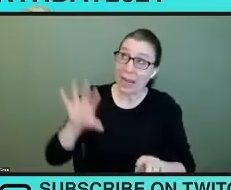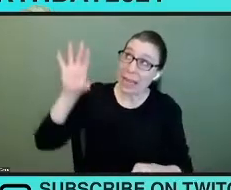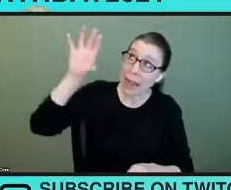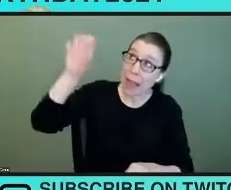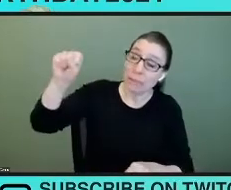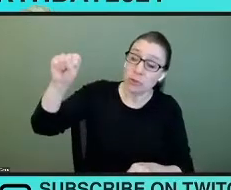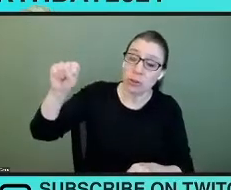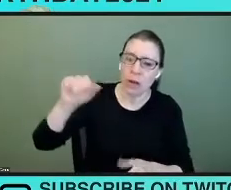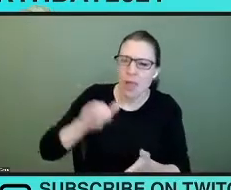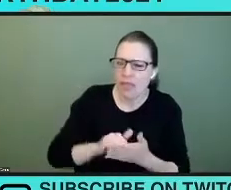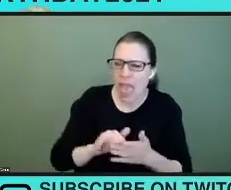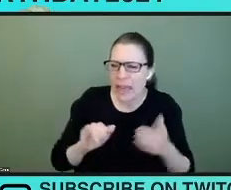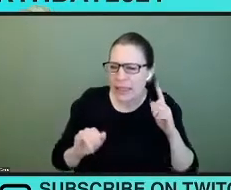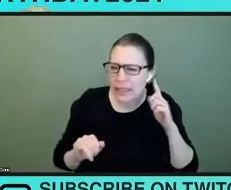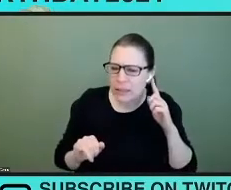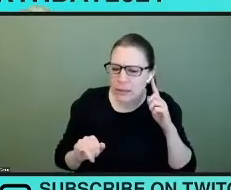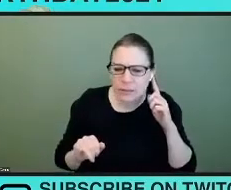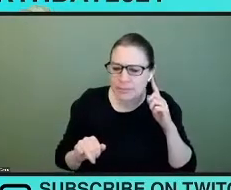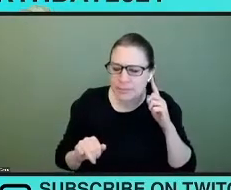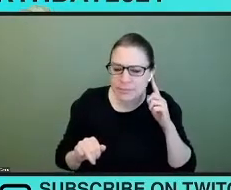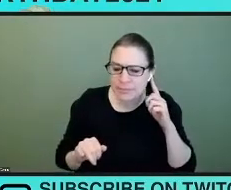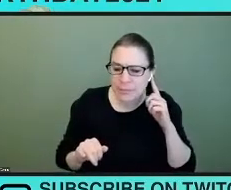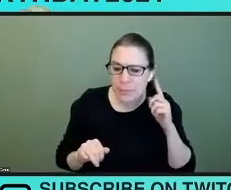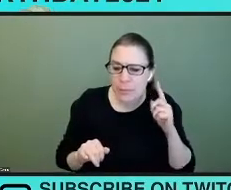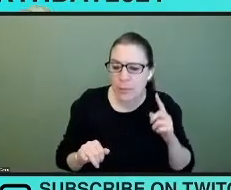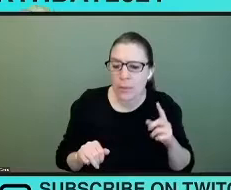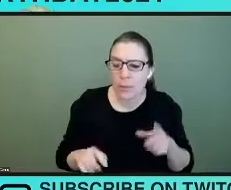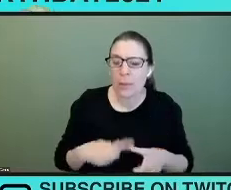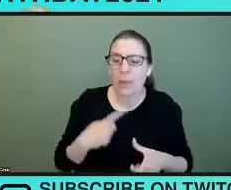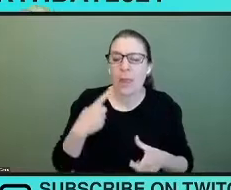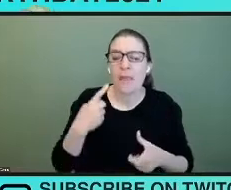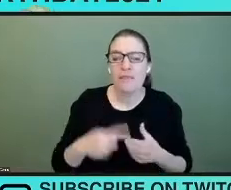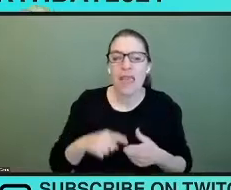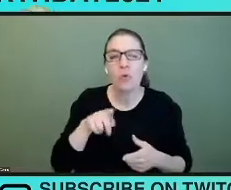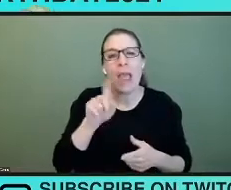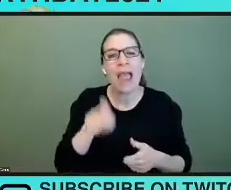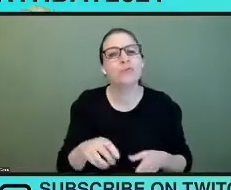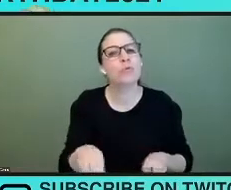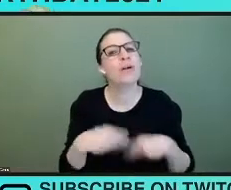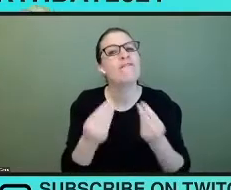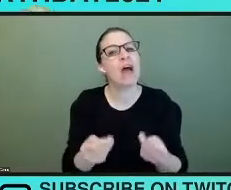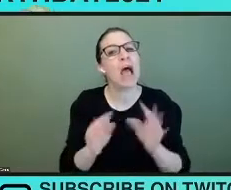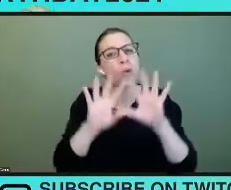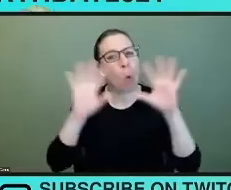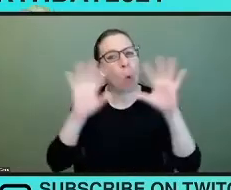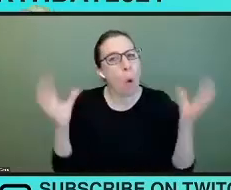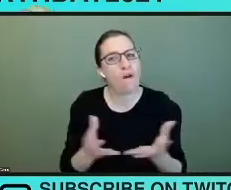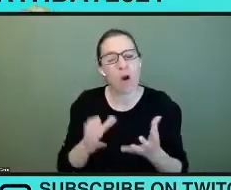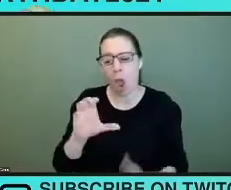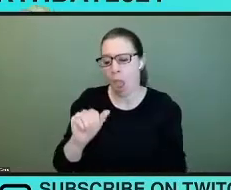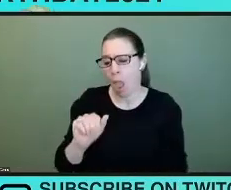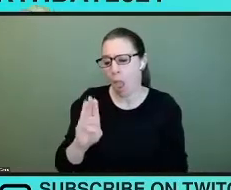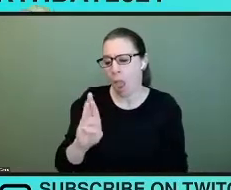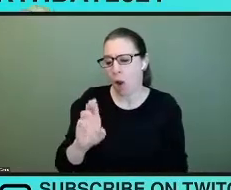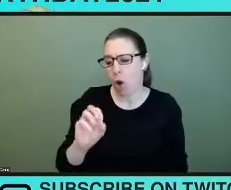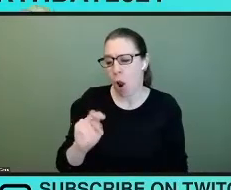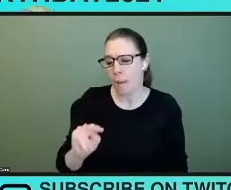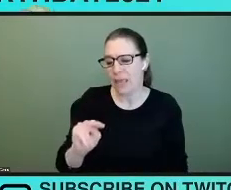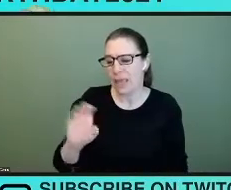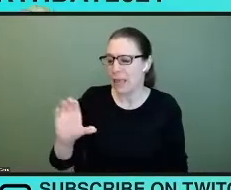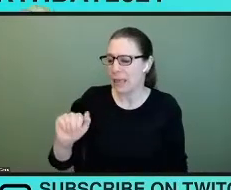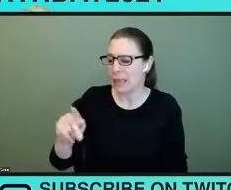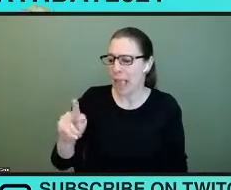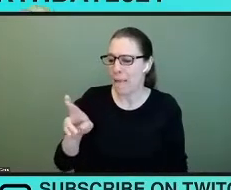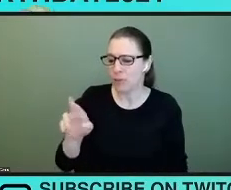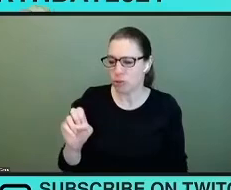And then the energy actual penalty you need to provide for overall carbon capture technologies during the regeneration. When you release